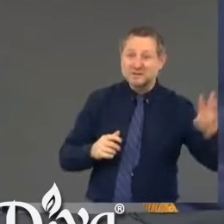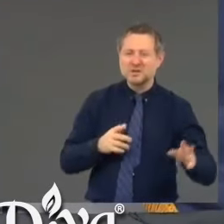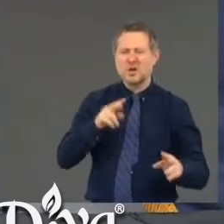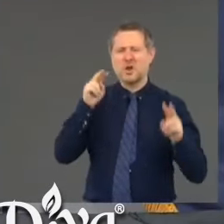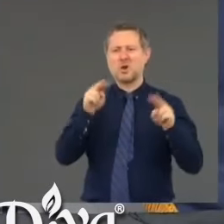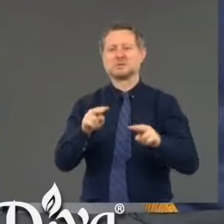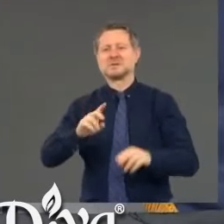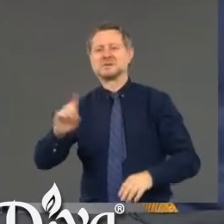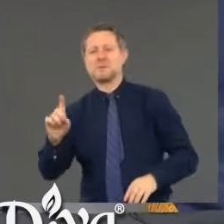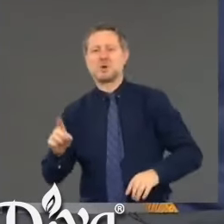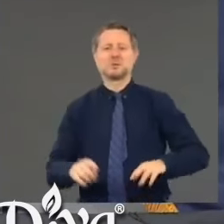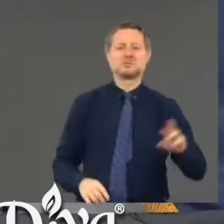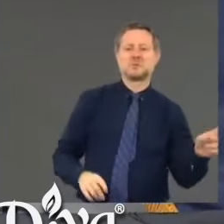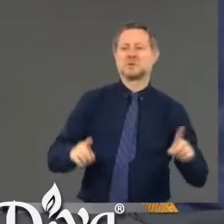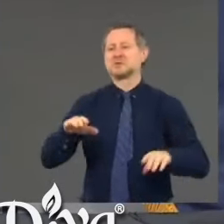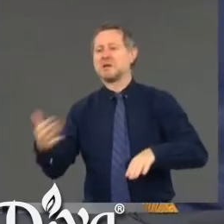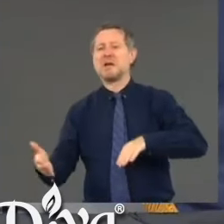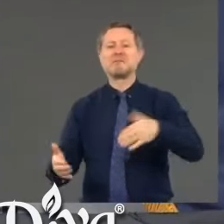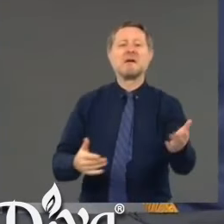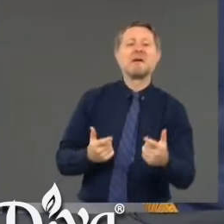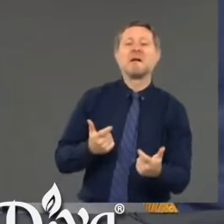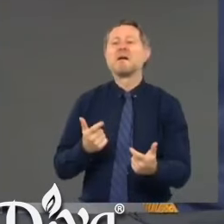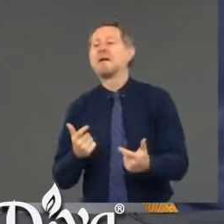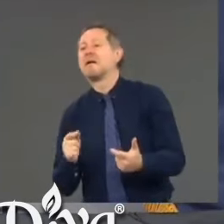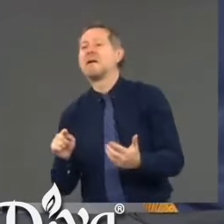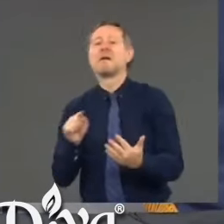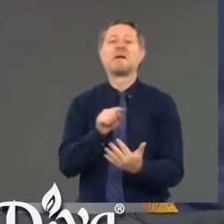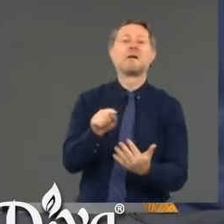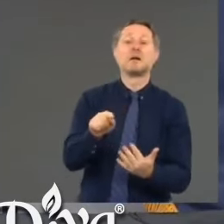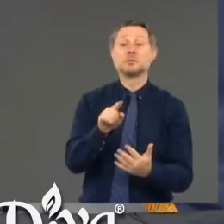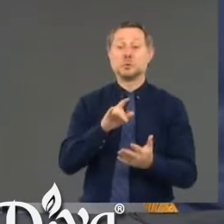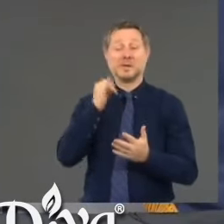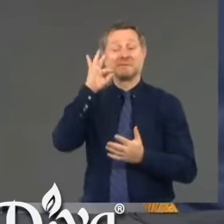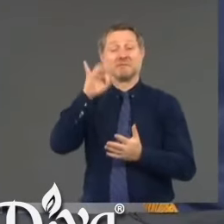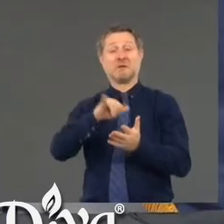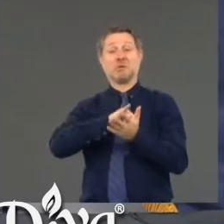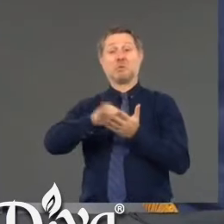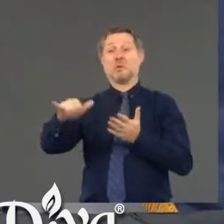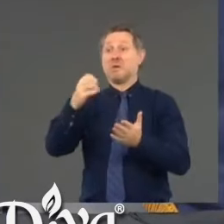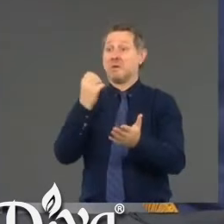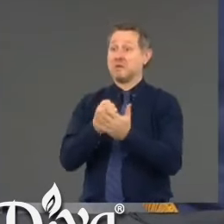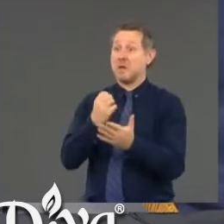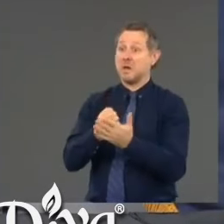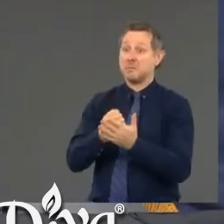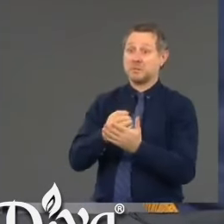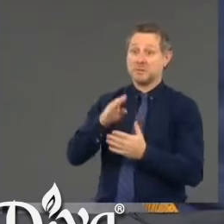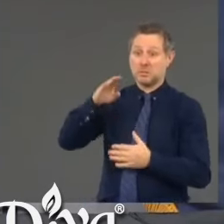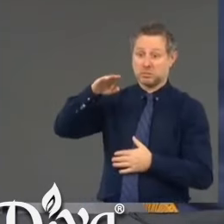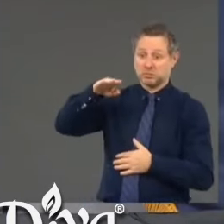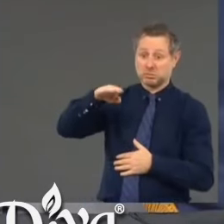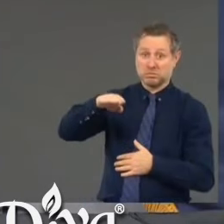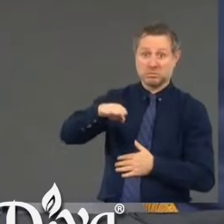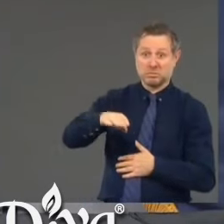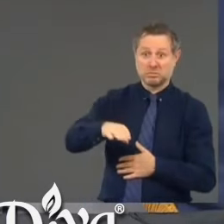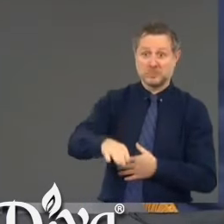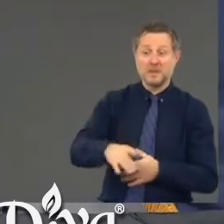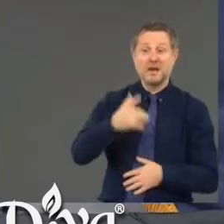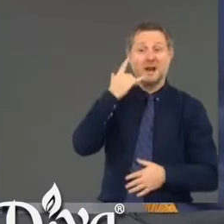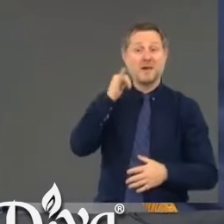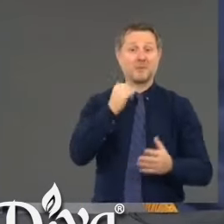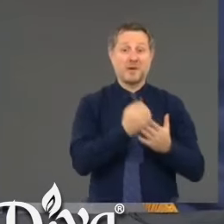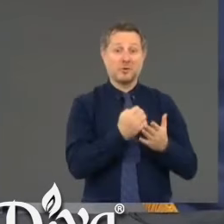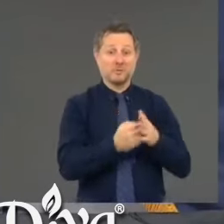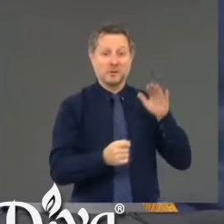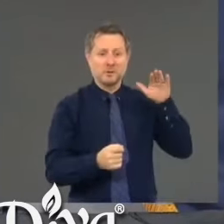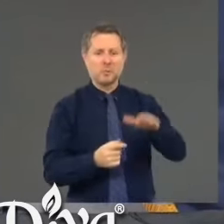dying? And if the New York economy doesn't come back and the California economy doesn't come back, then what happens to the